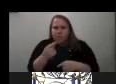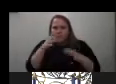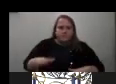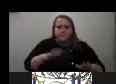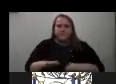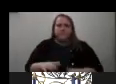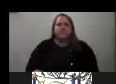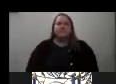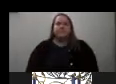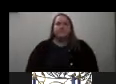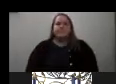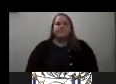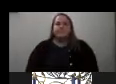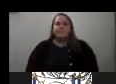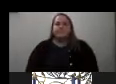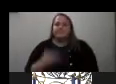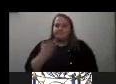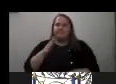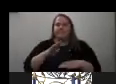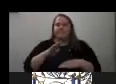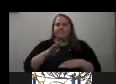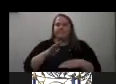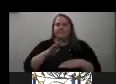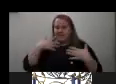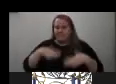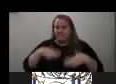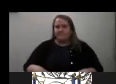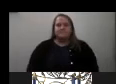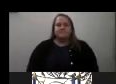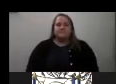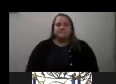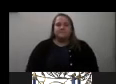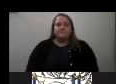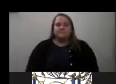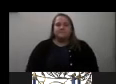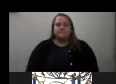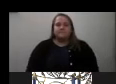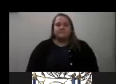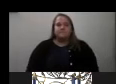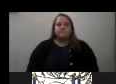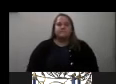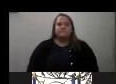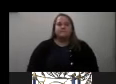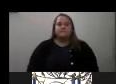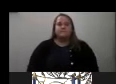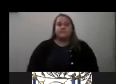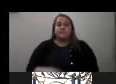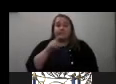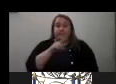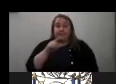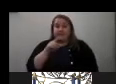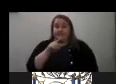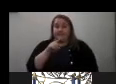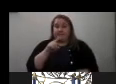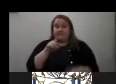like. There it is on the mannequin, and you can see the tabs. Now this is the done rack.